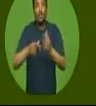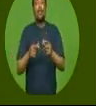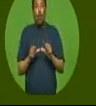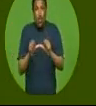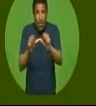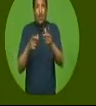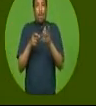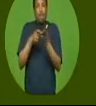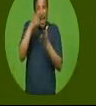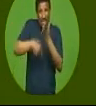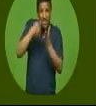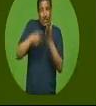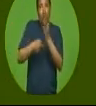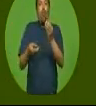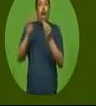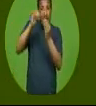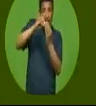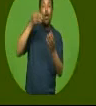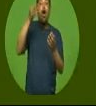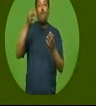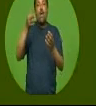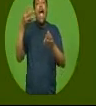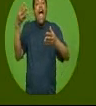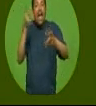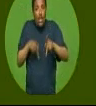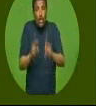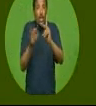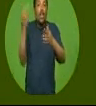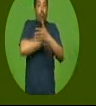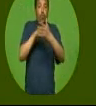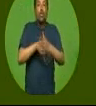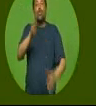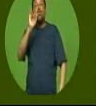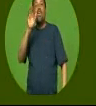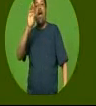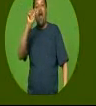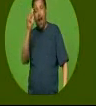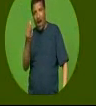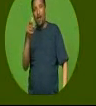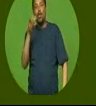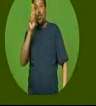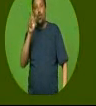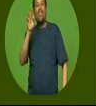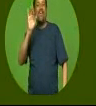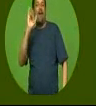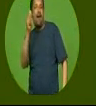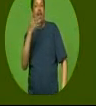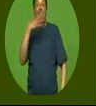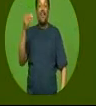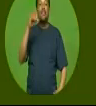rising of the agricultural inputs, such as urea and DAP, are not